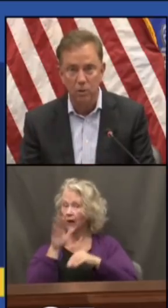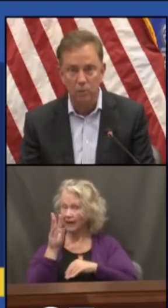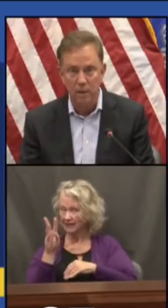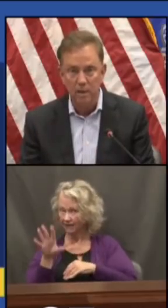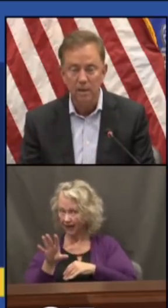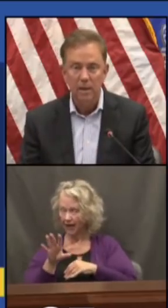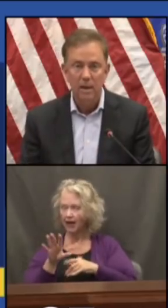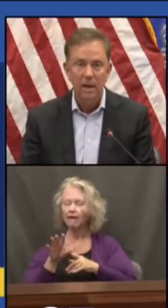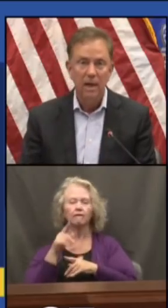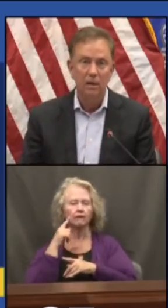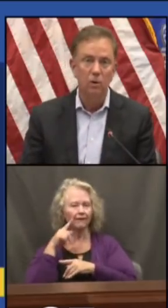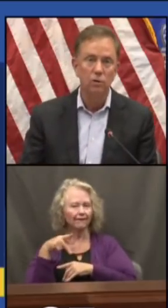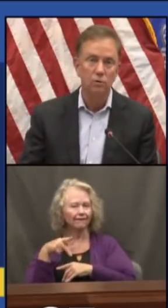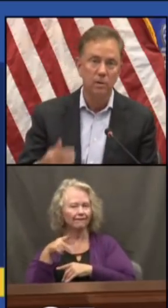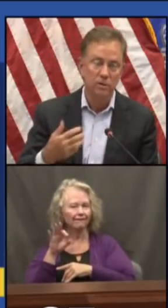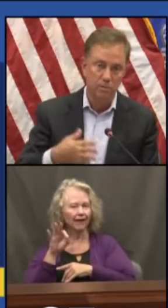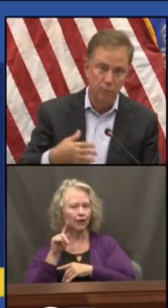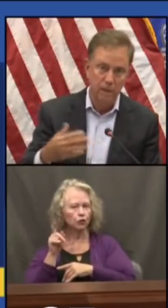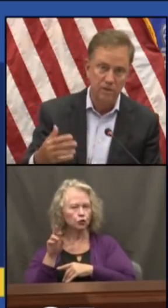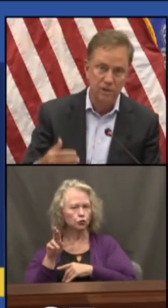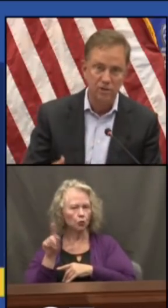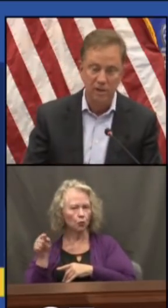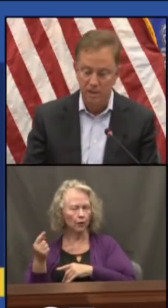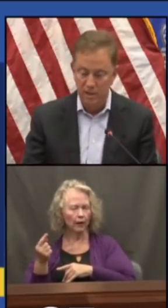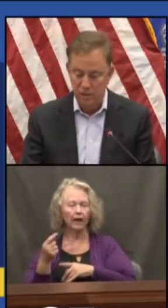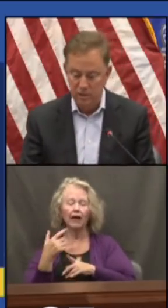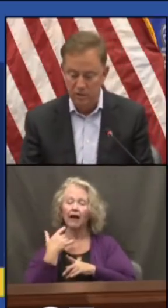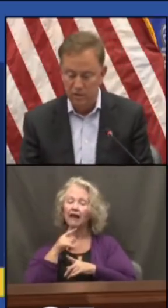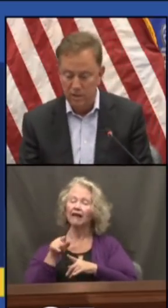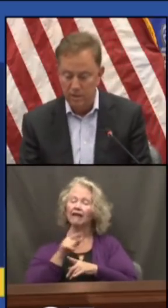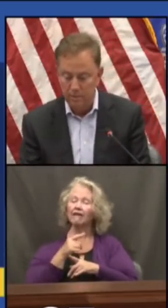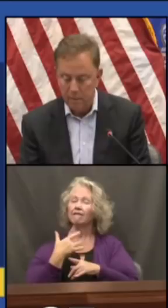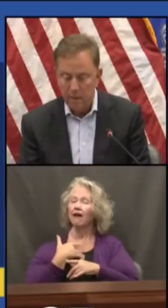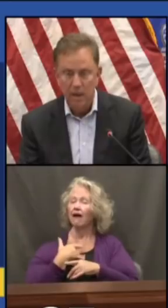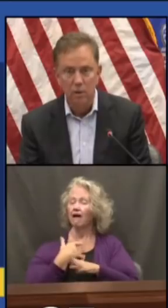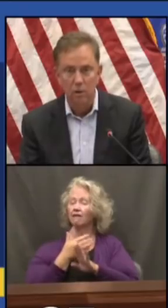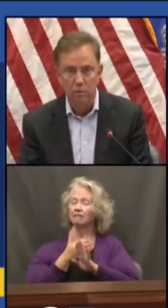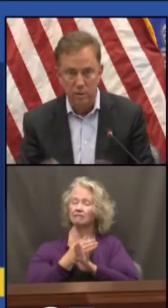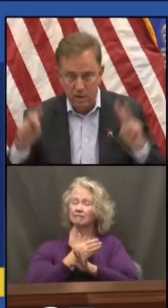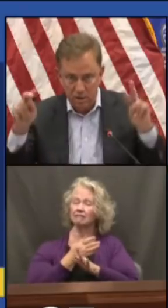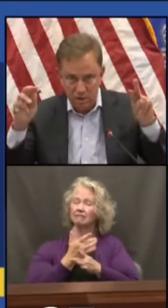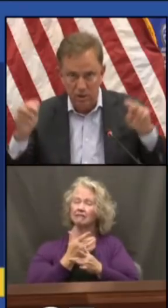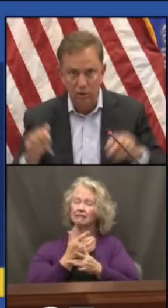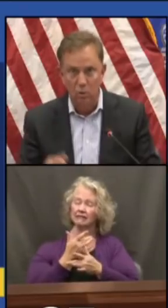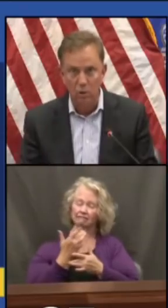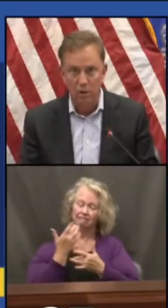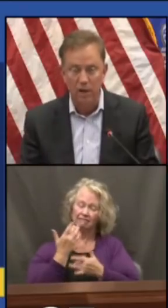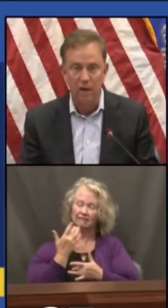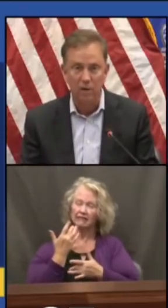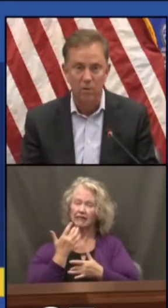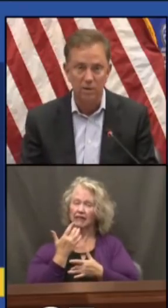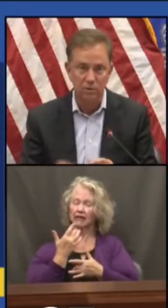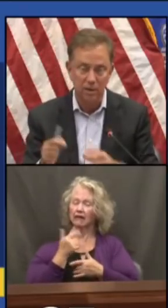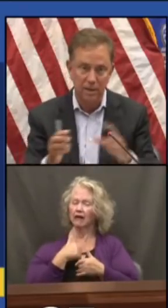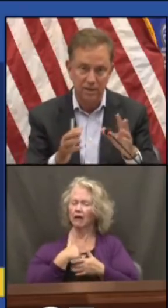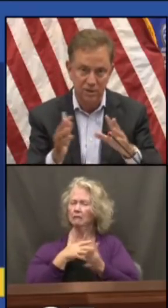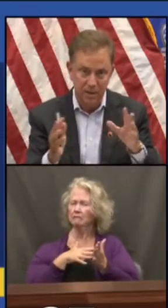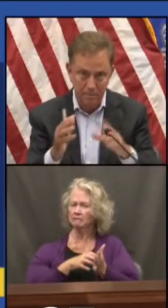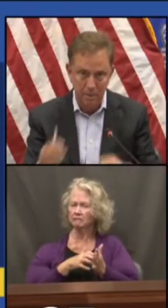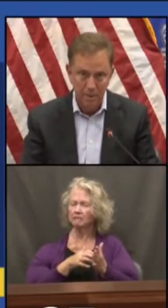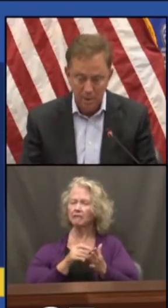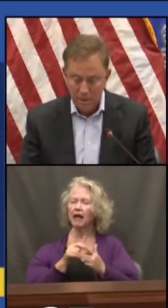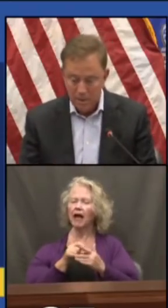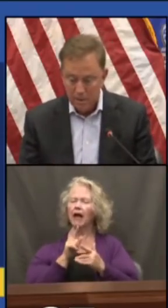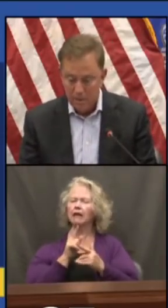Pfizer only, and those with some pre-existing conditions, and those in an essential worker category, sort of that